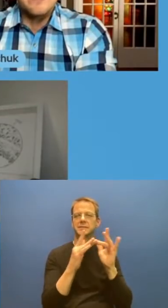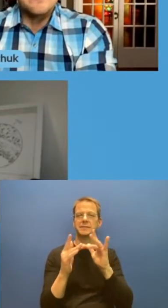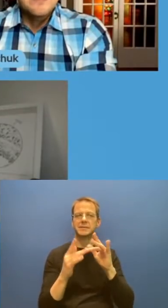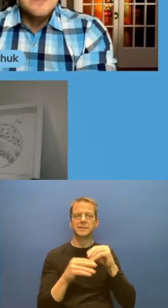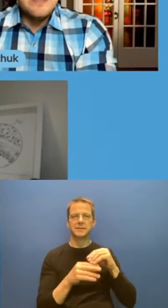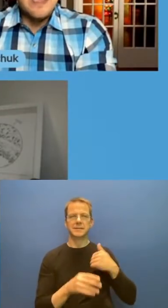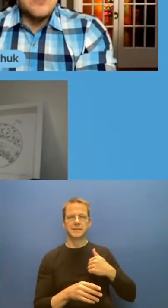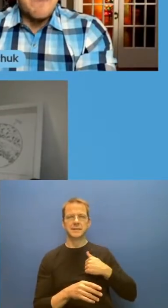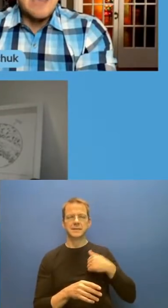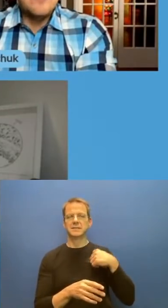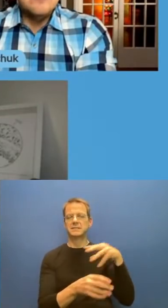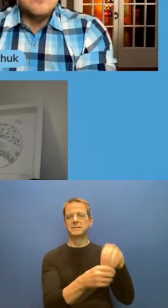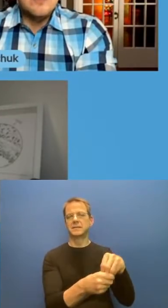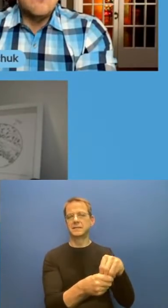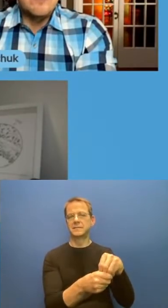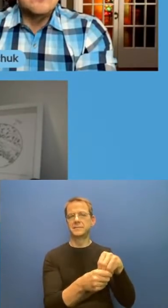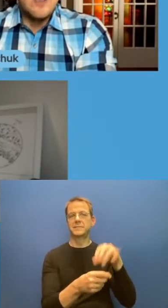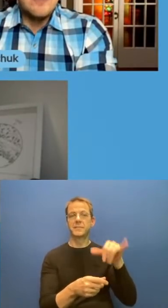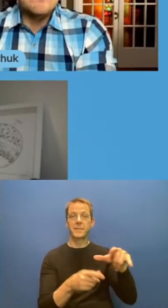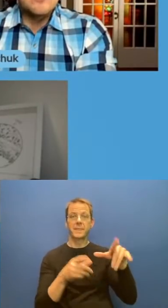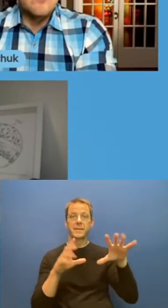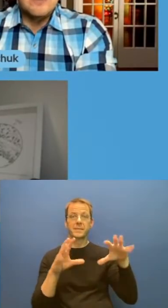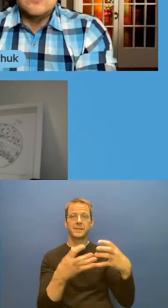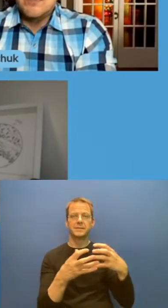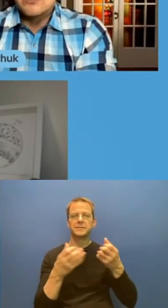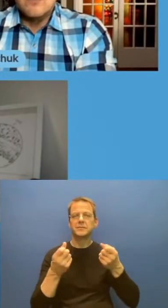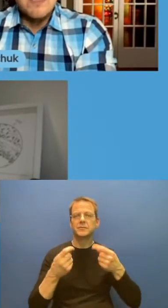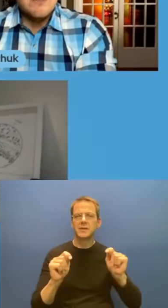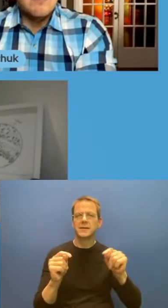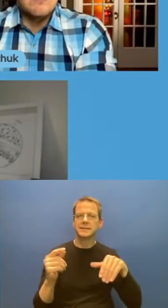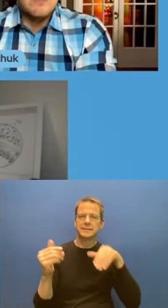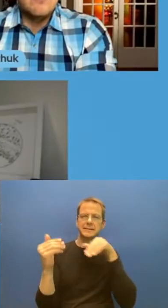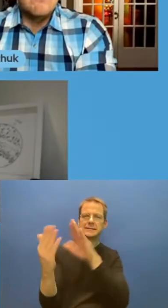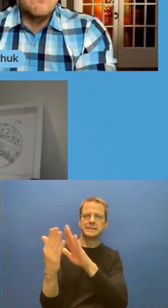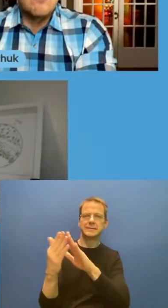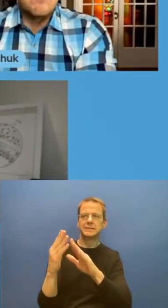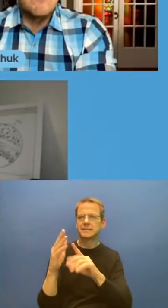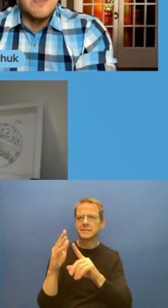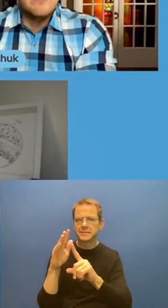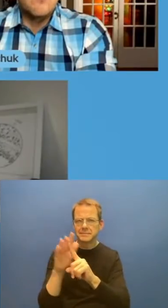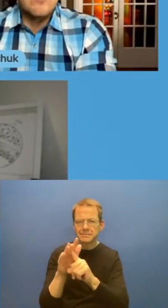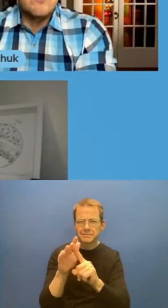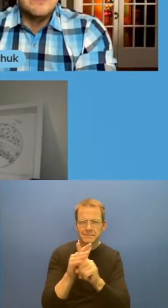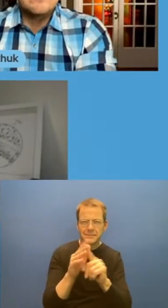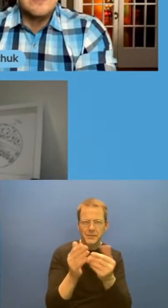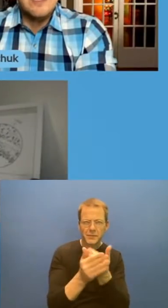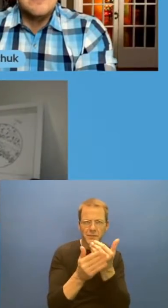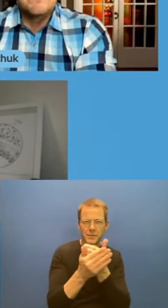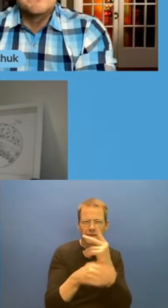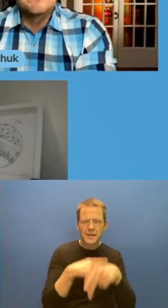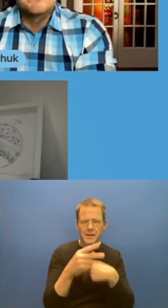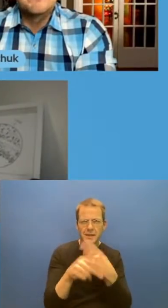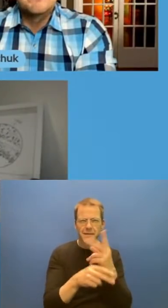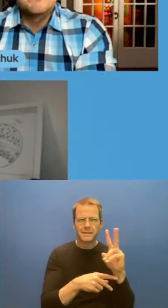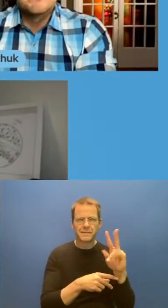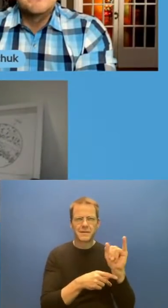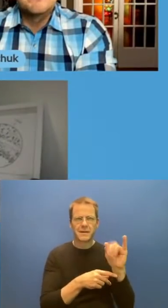try and combat these in real time. So it's a pleasure to be here, and looking forward to provide what context I